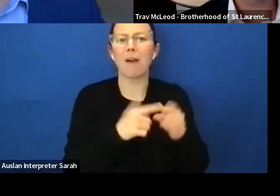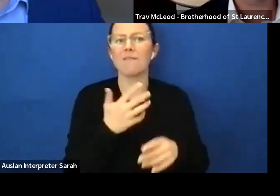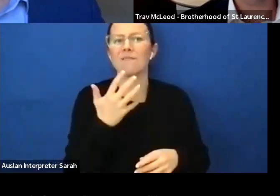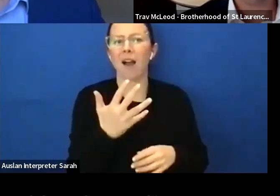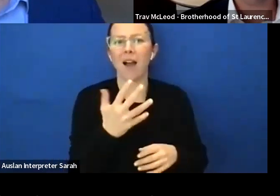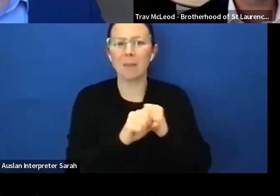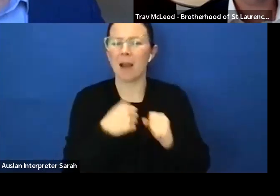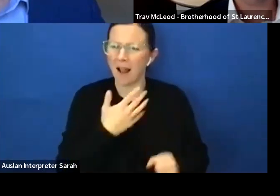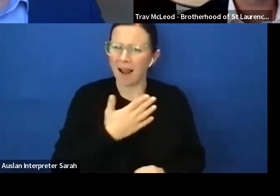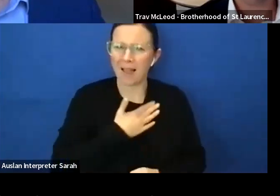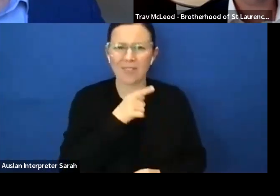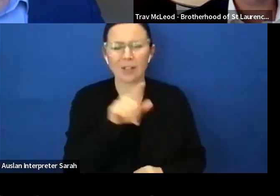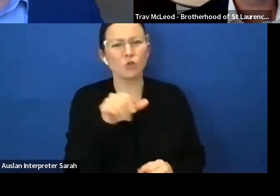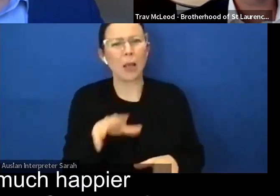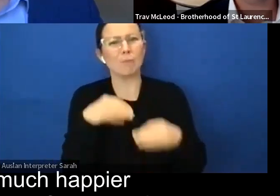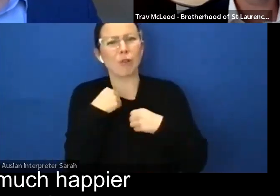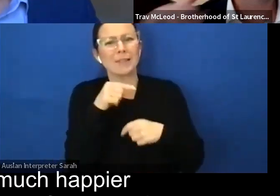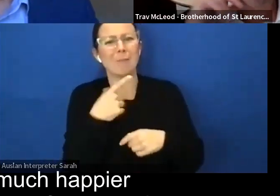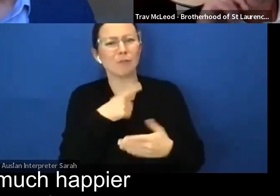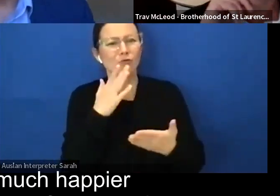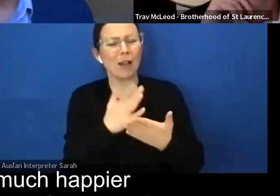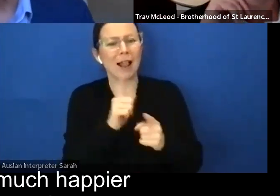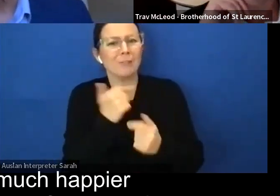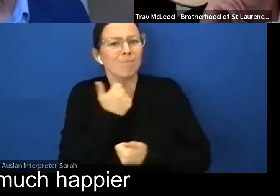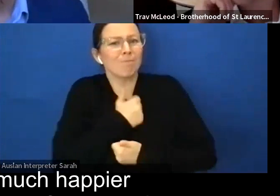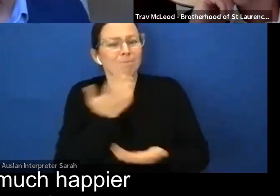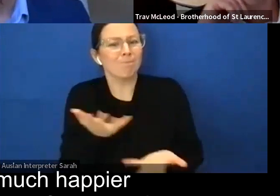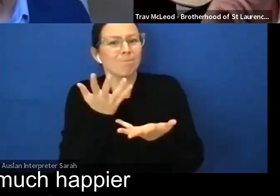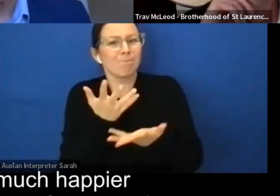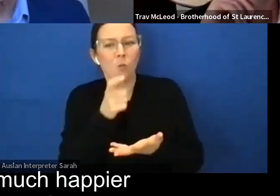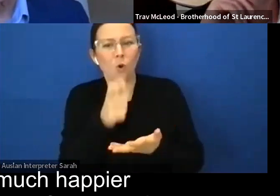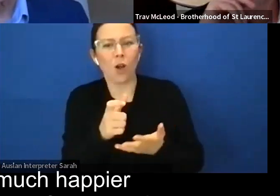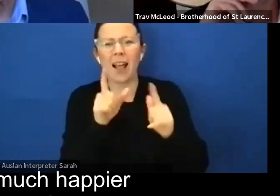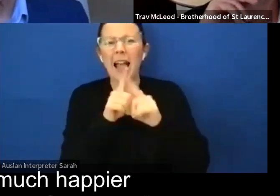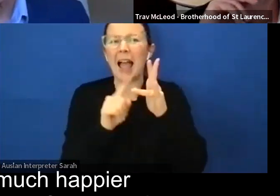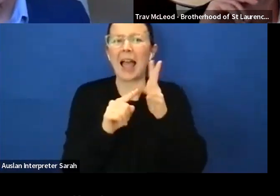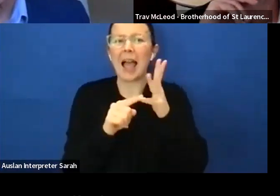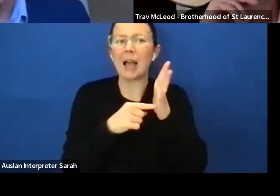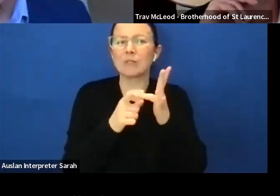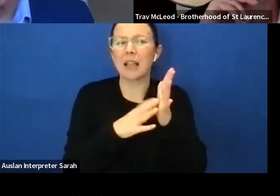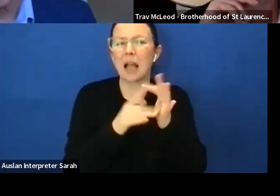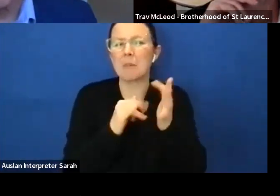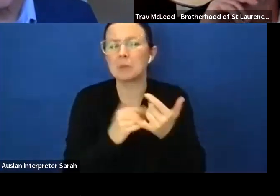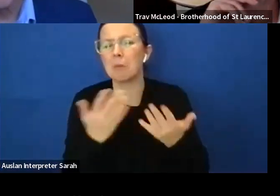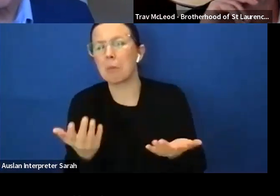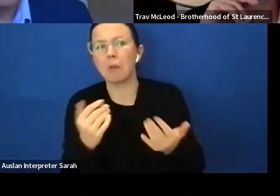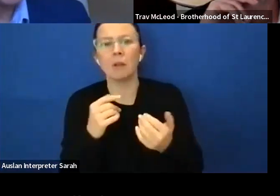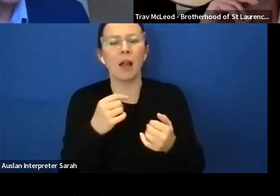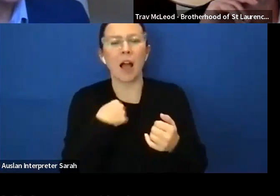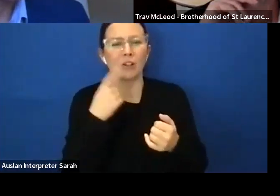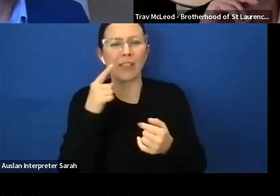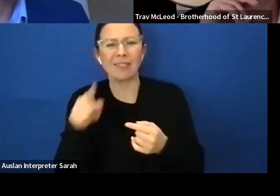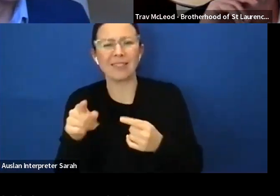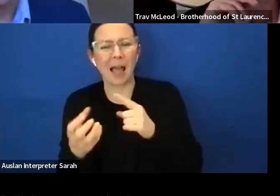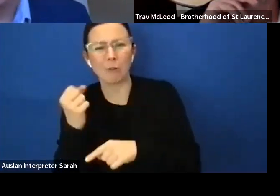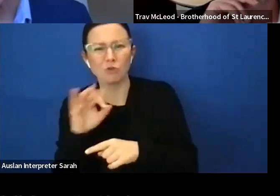should embrace it because it's such a joyous word. It's kind of a much happier word than outcomes, for example. I don't think outcomes are really important, but